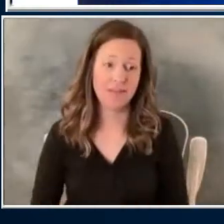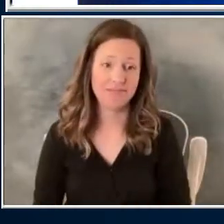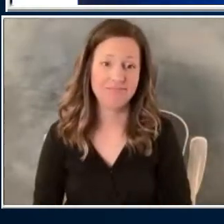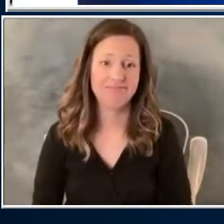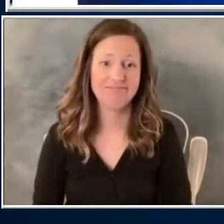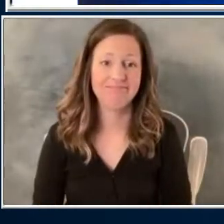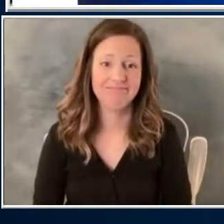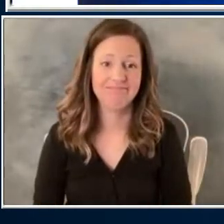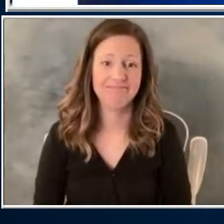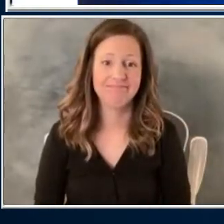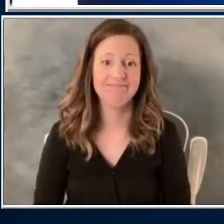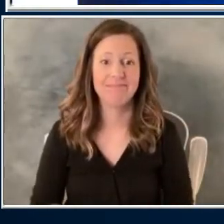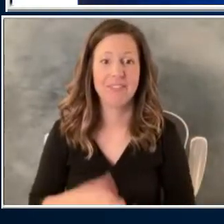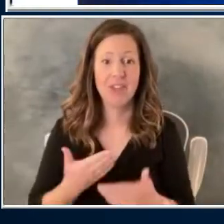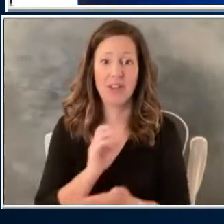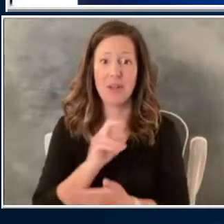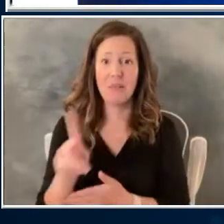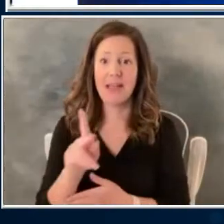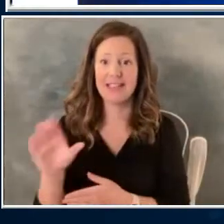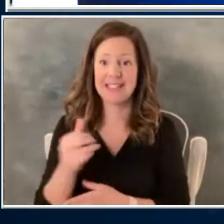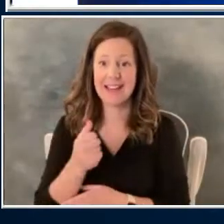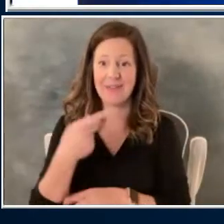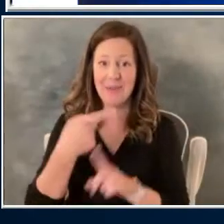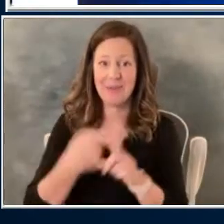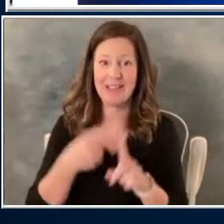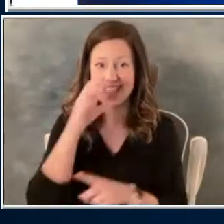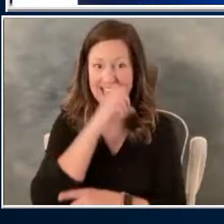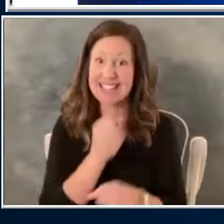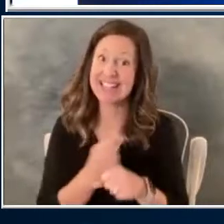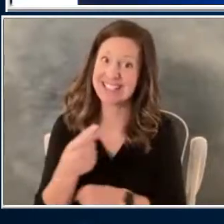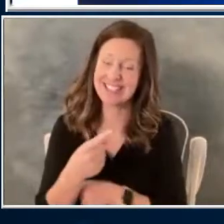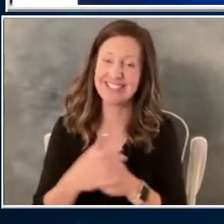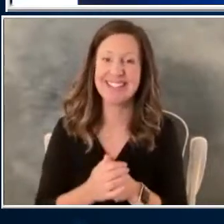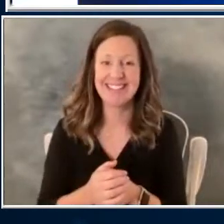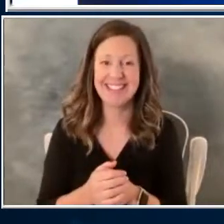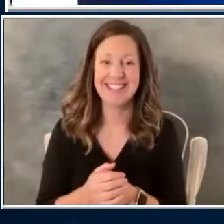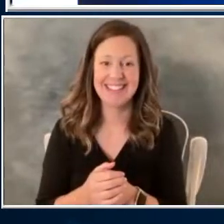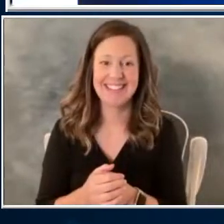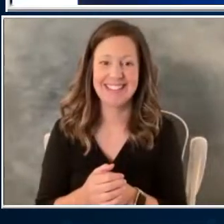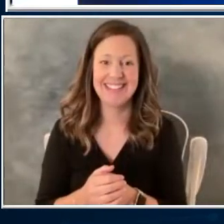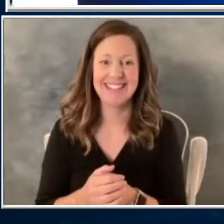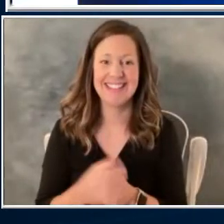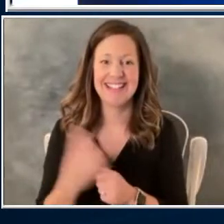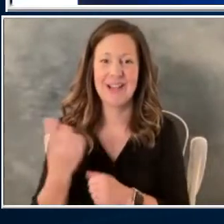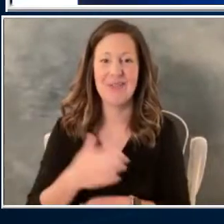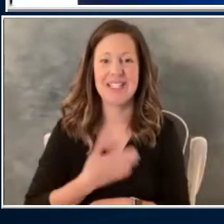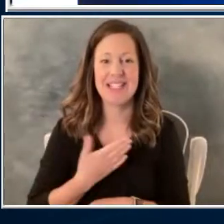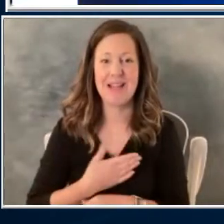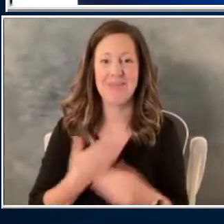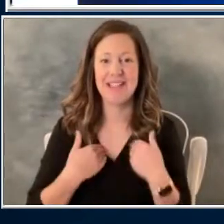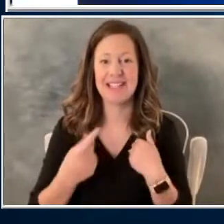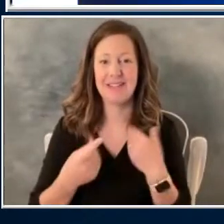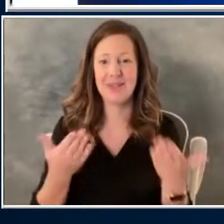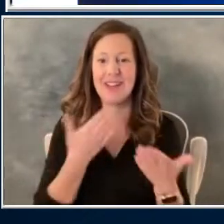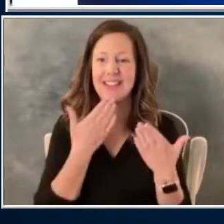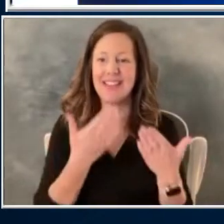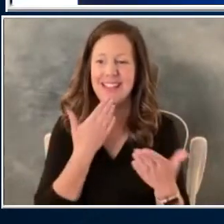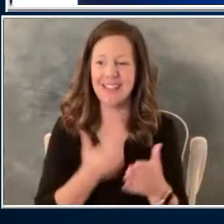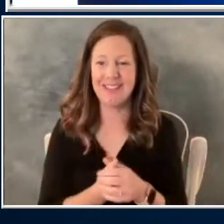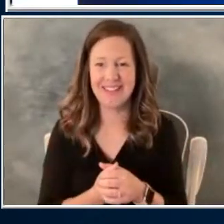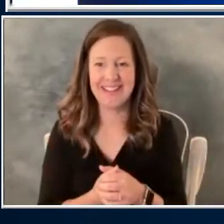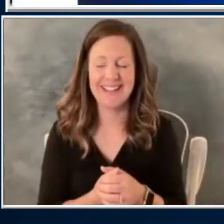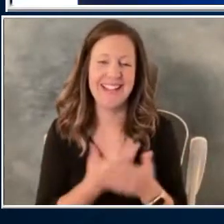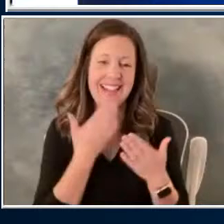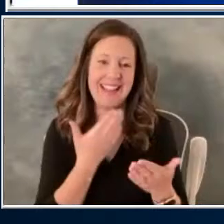back in Kansas City, in a few months, I guess, or next year you will. So we'll always glad to have you here. Thanks, Mikayla. Thank